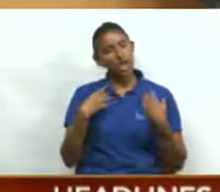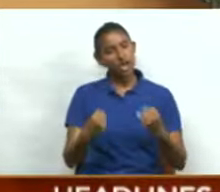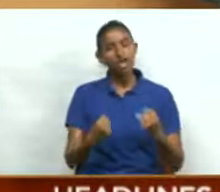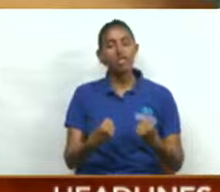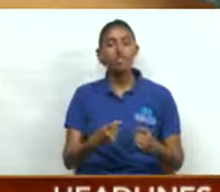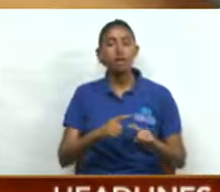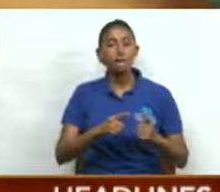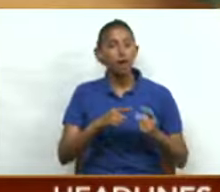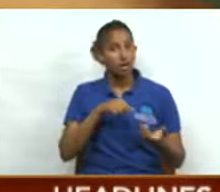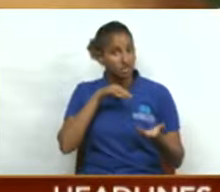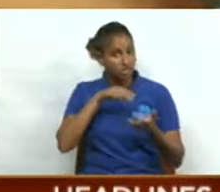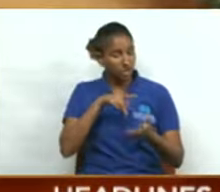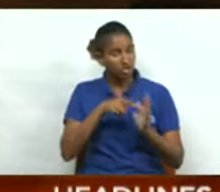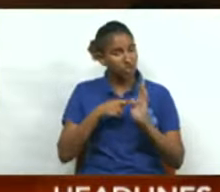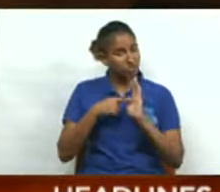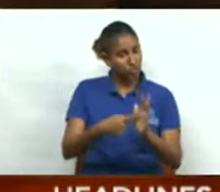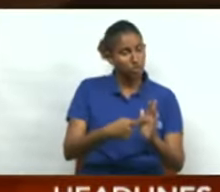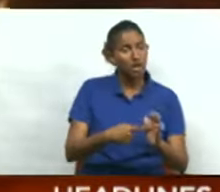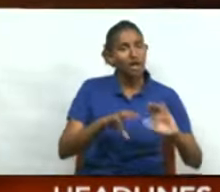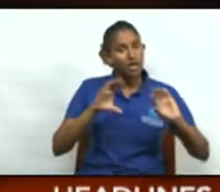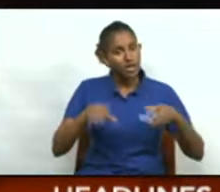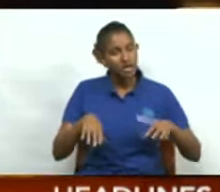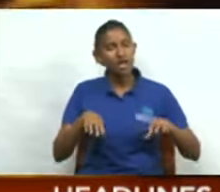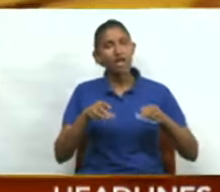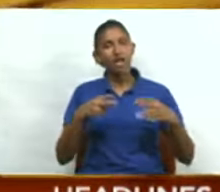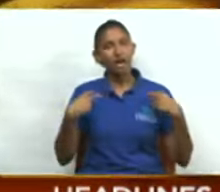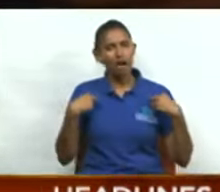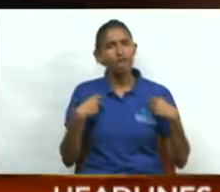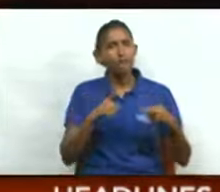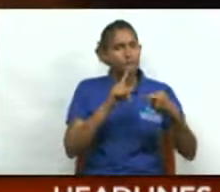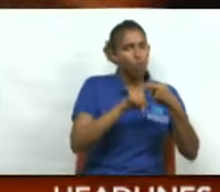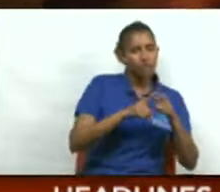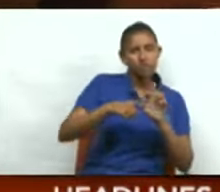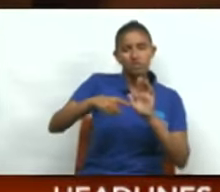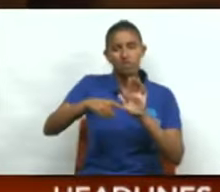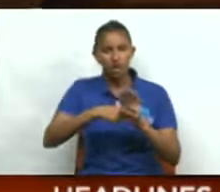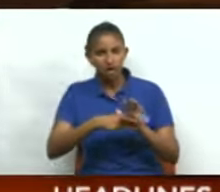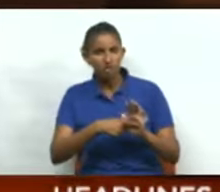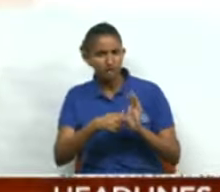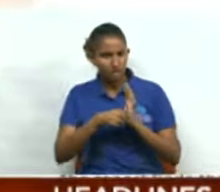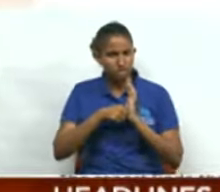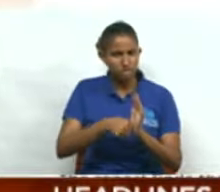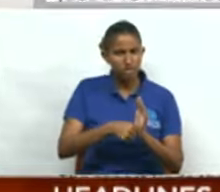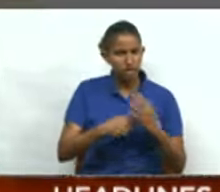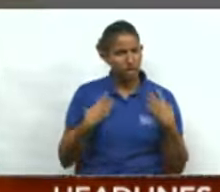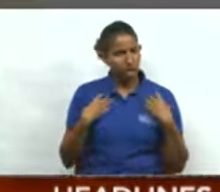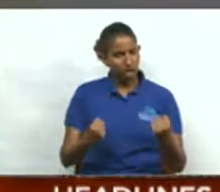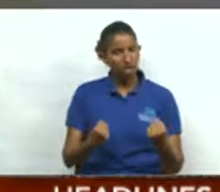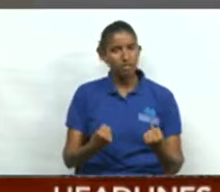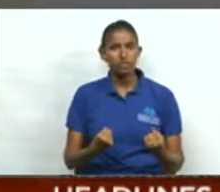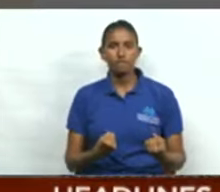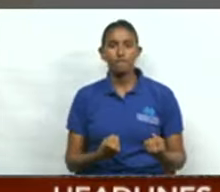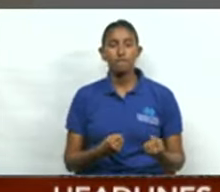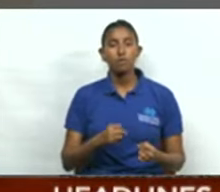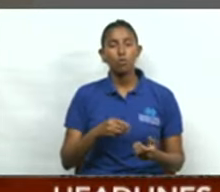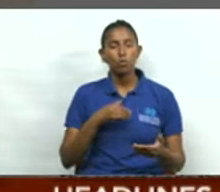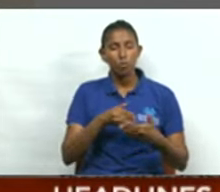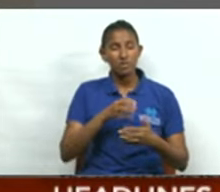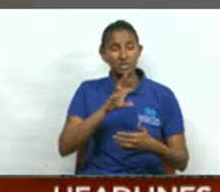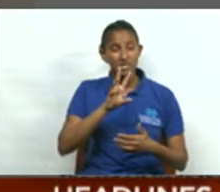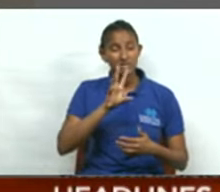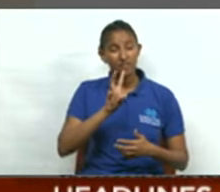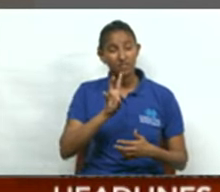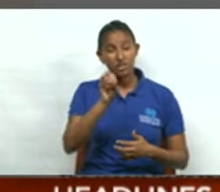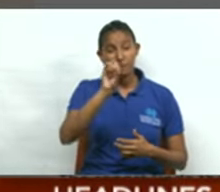mobile games can have both positive and negative effects on your overall health. Approximately 70% of those playing games